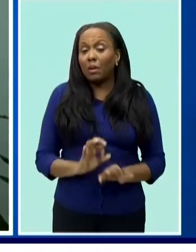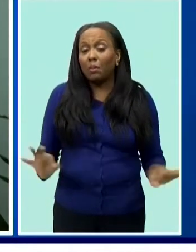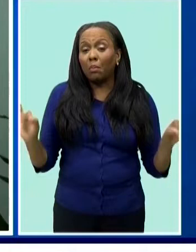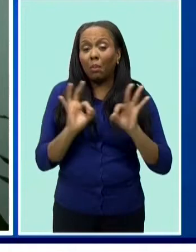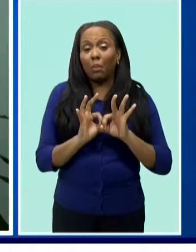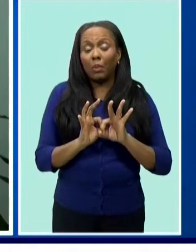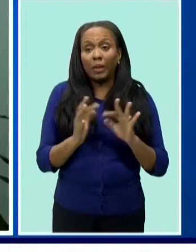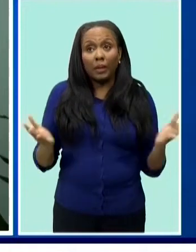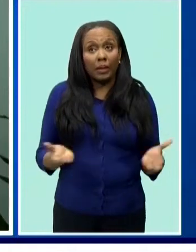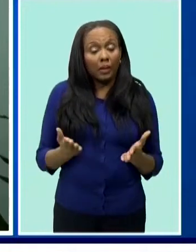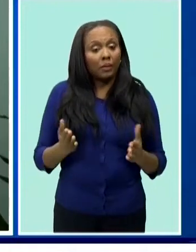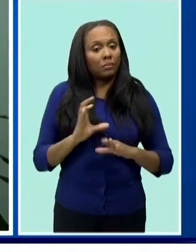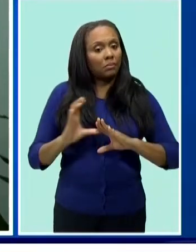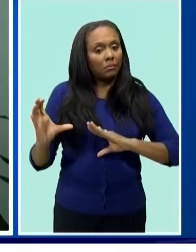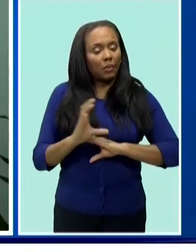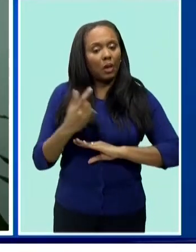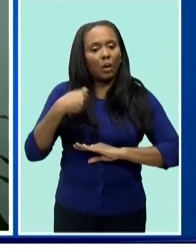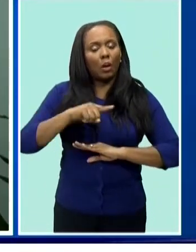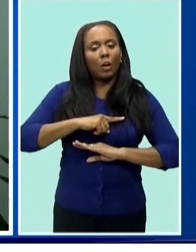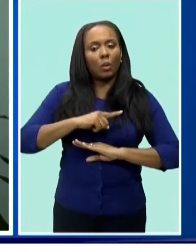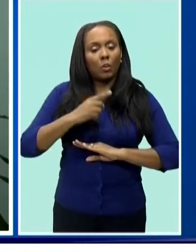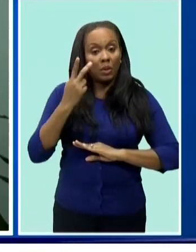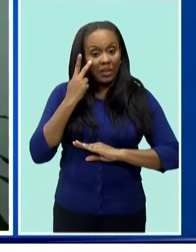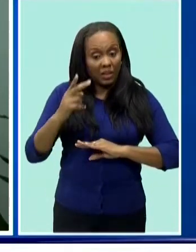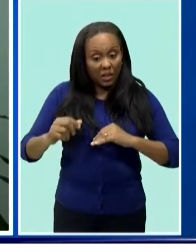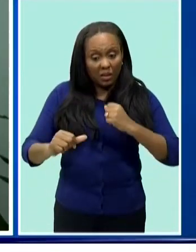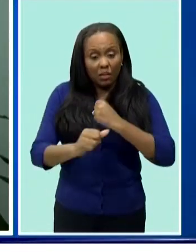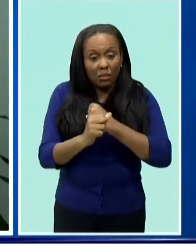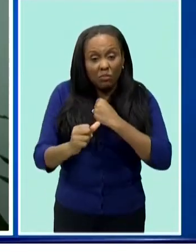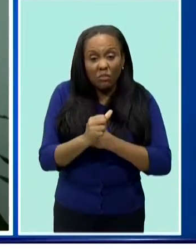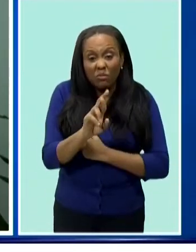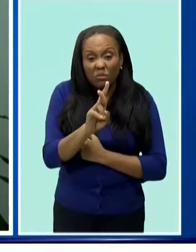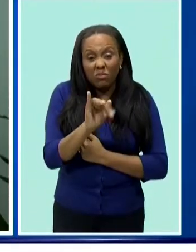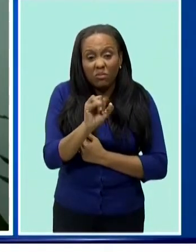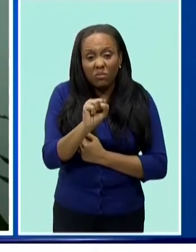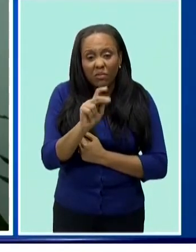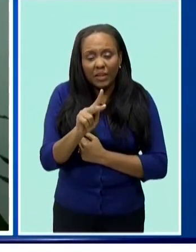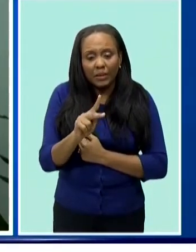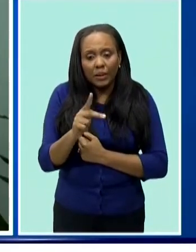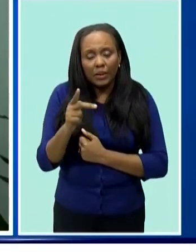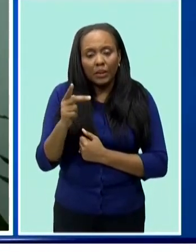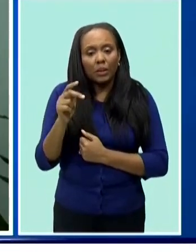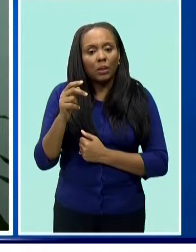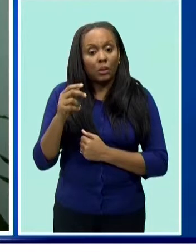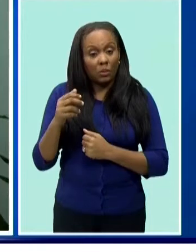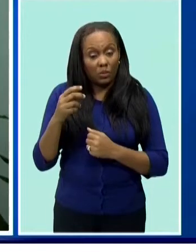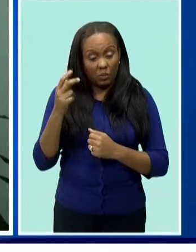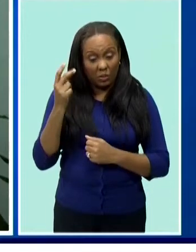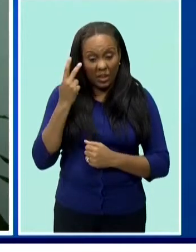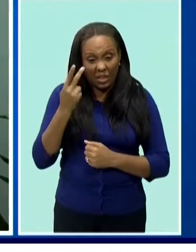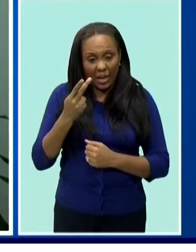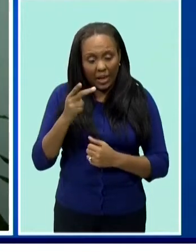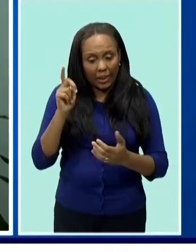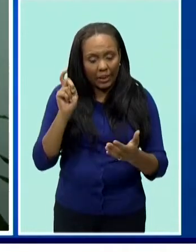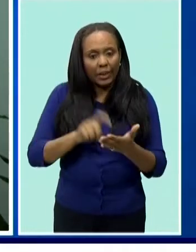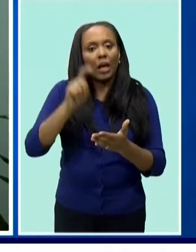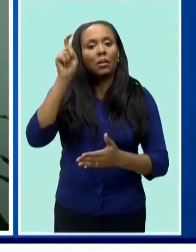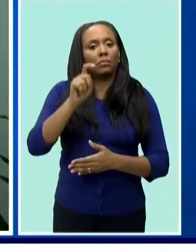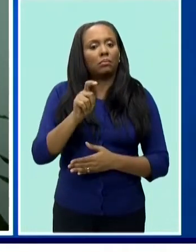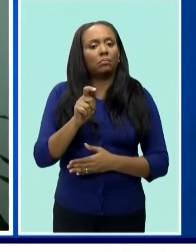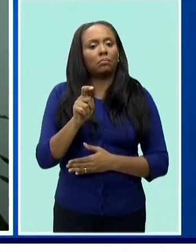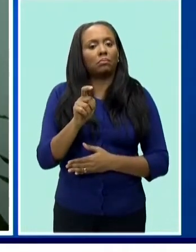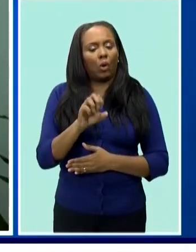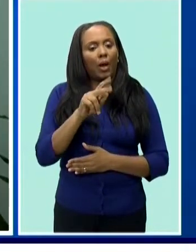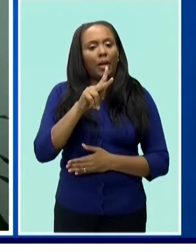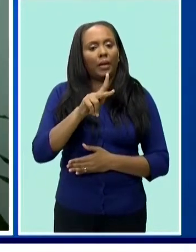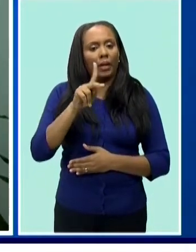we identify risks that could impact our ports and develop sound risk mitigation strategies and also